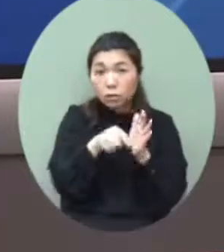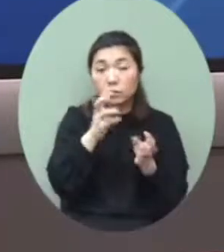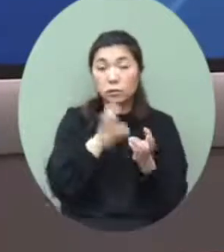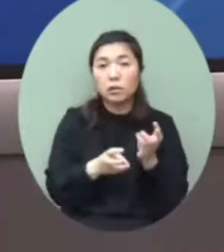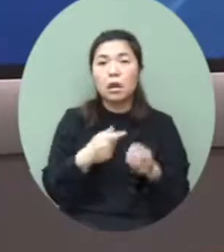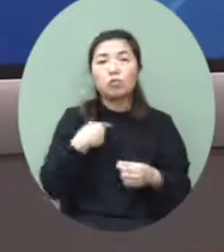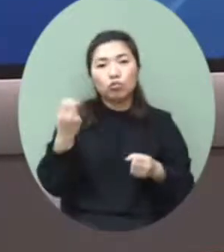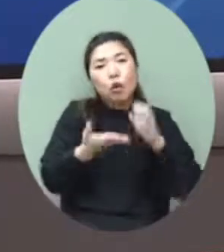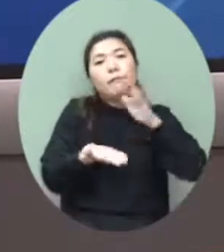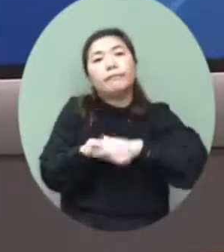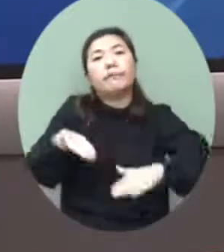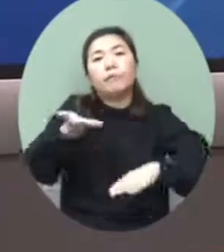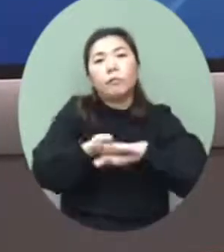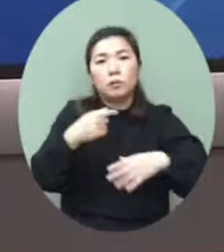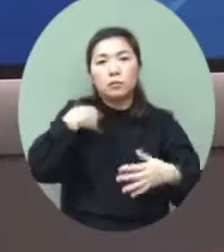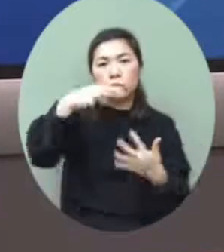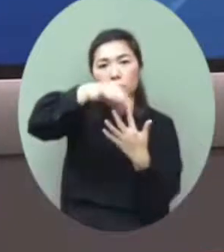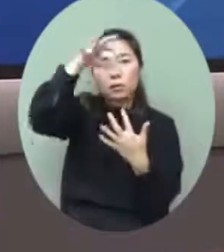After